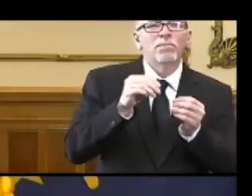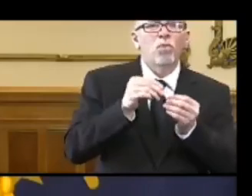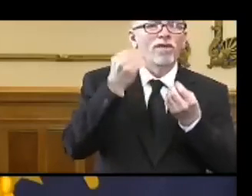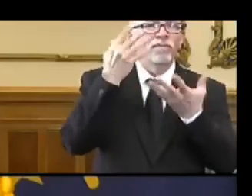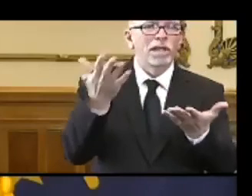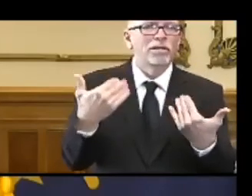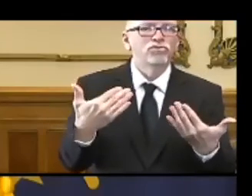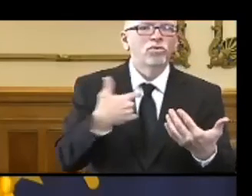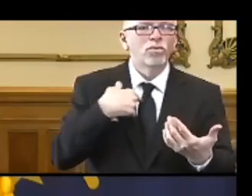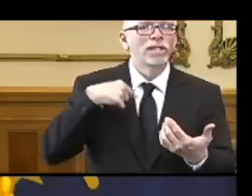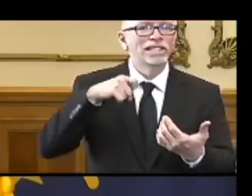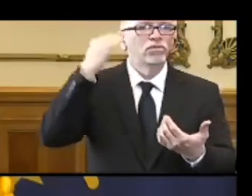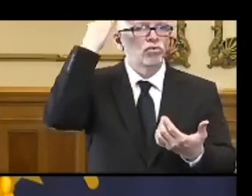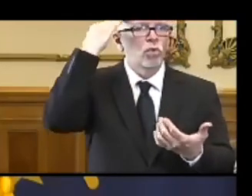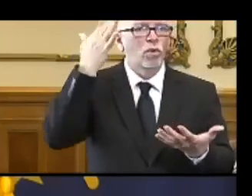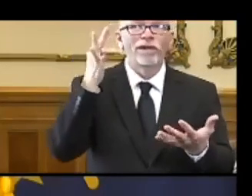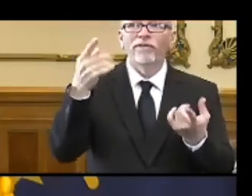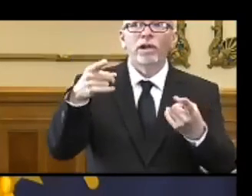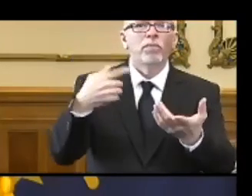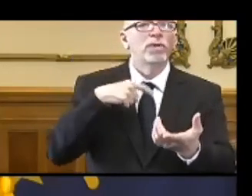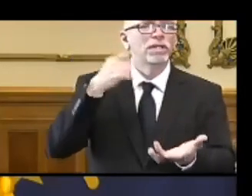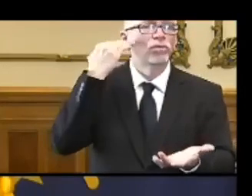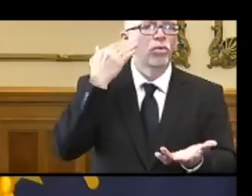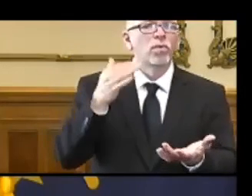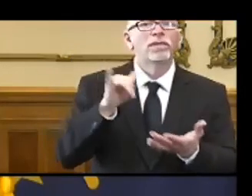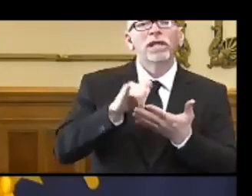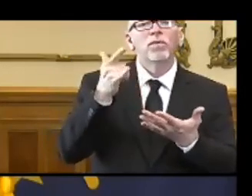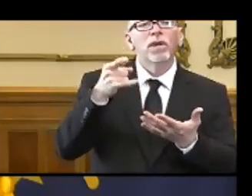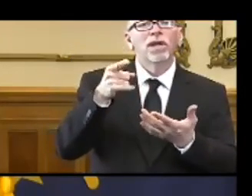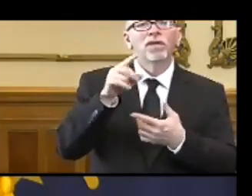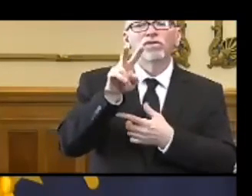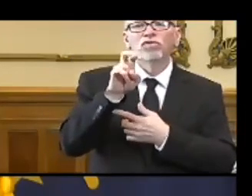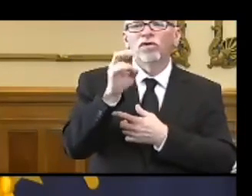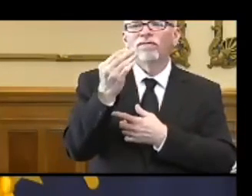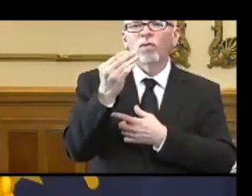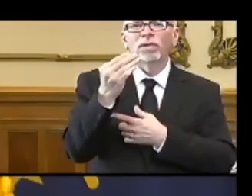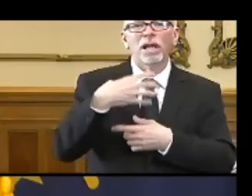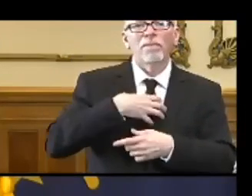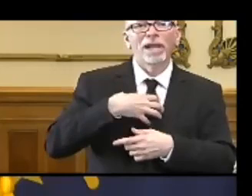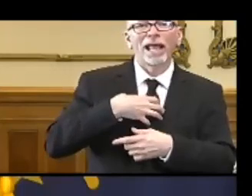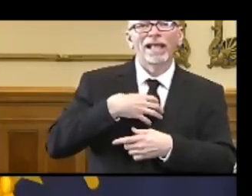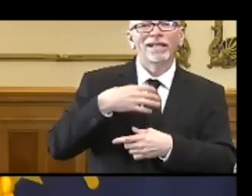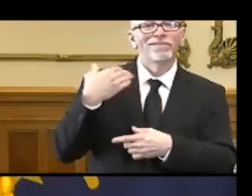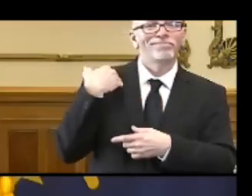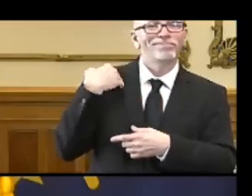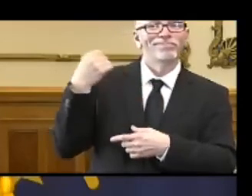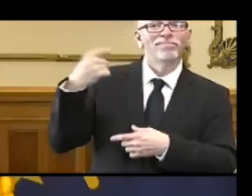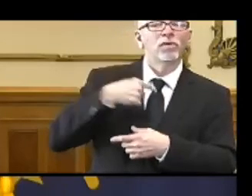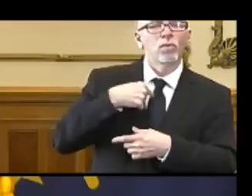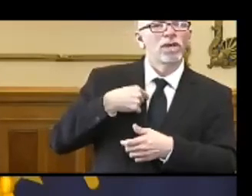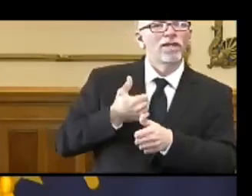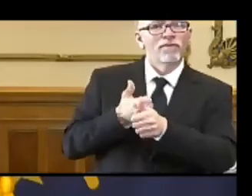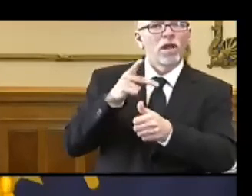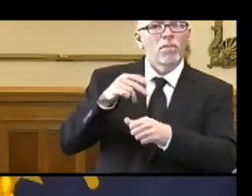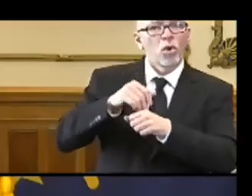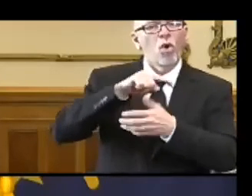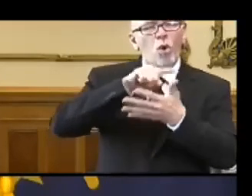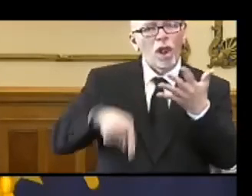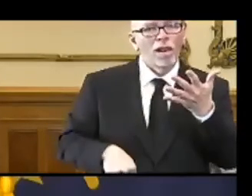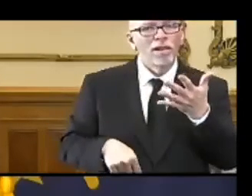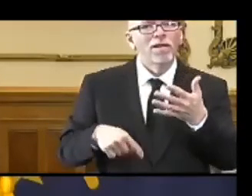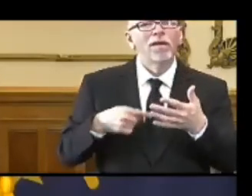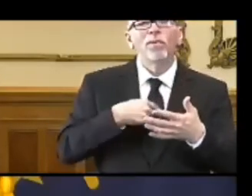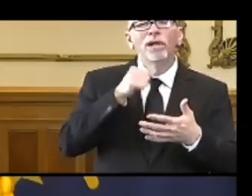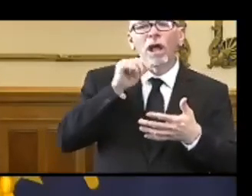information. That's why all of those 214 complaints, we followed up on every single one of them. It's not because